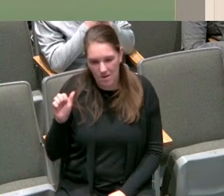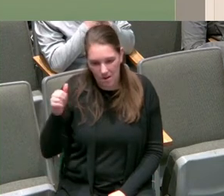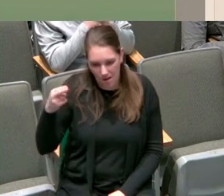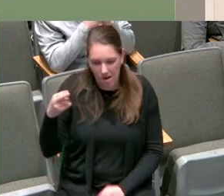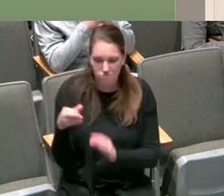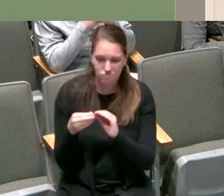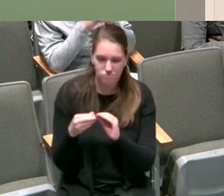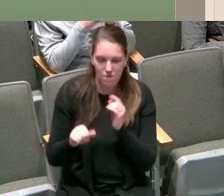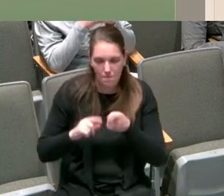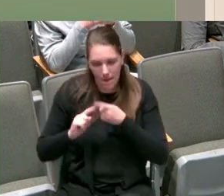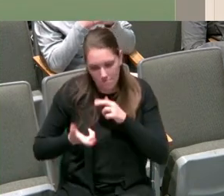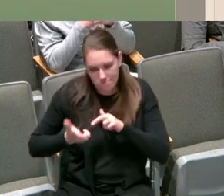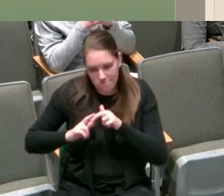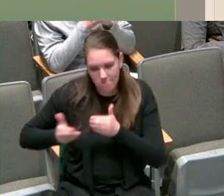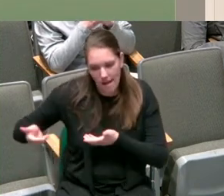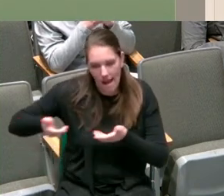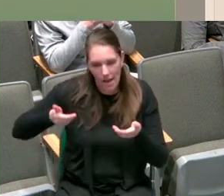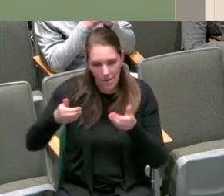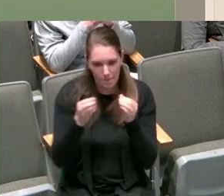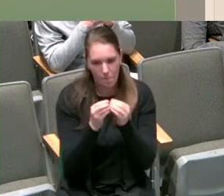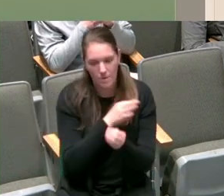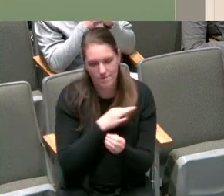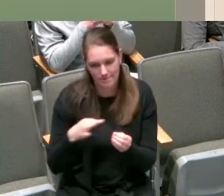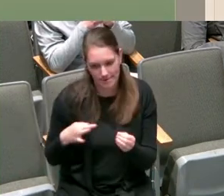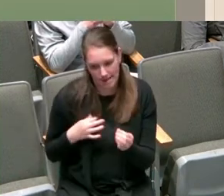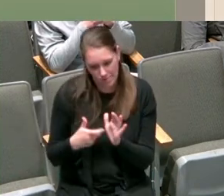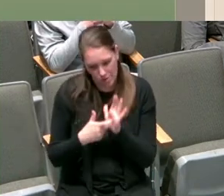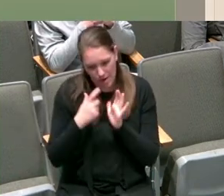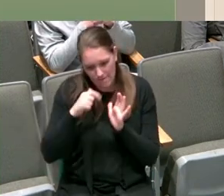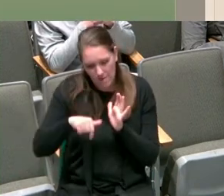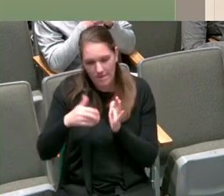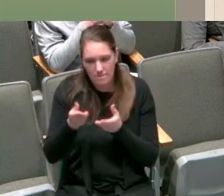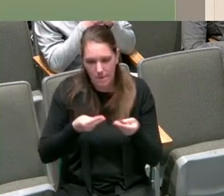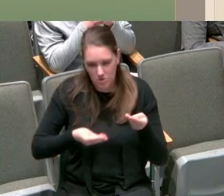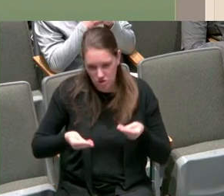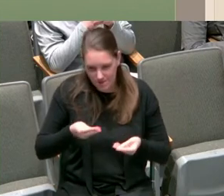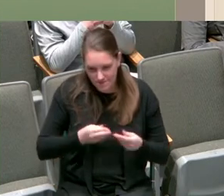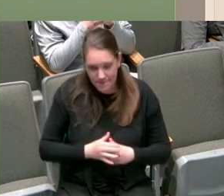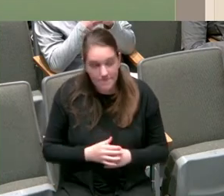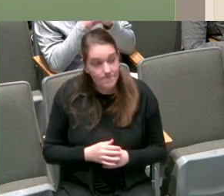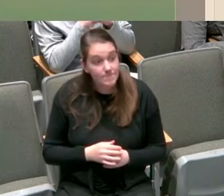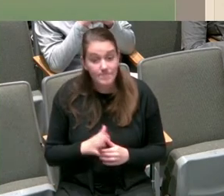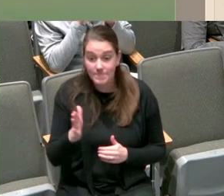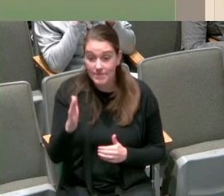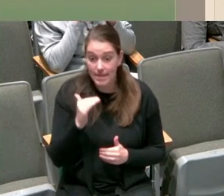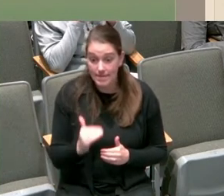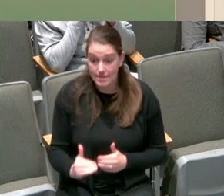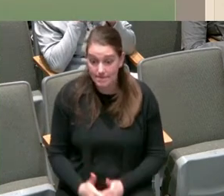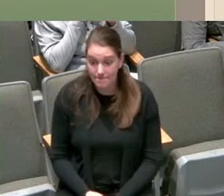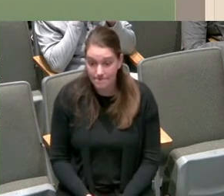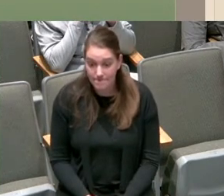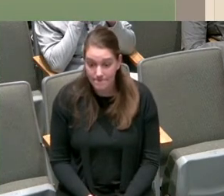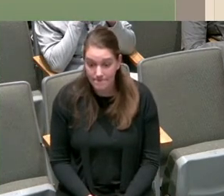increasing staff that are required for this budget next slide